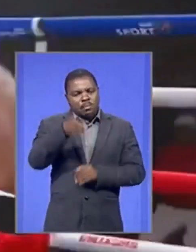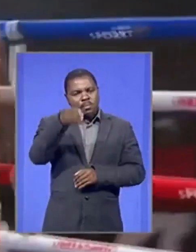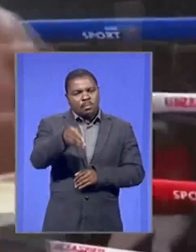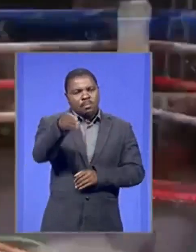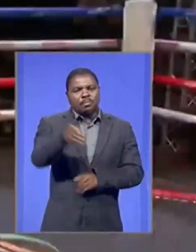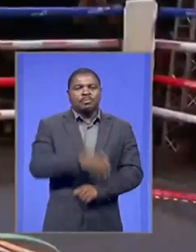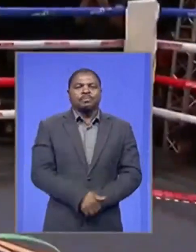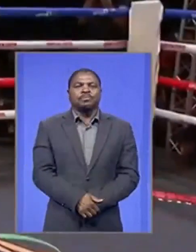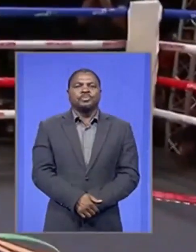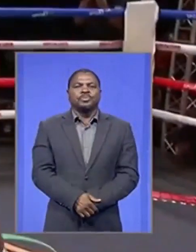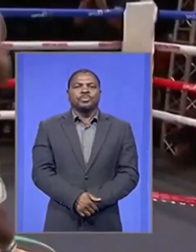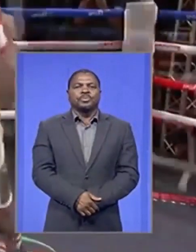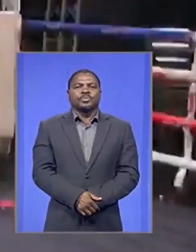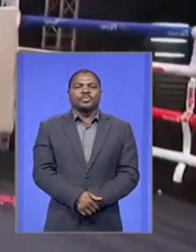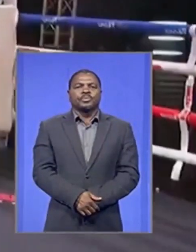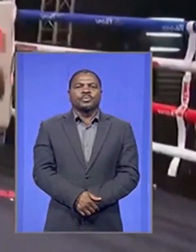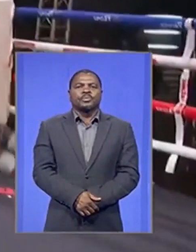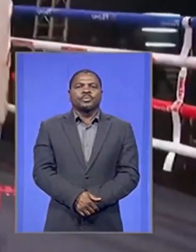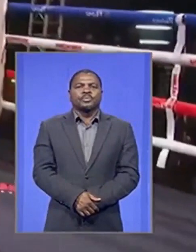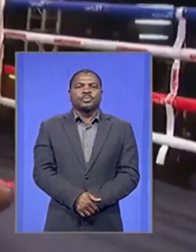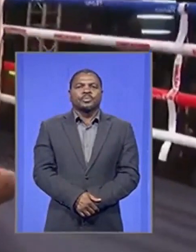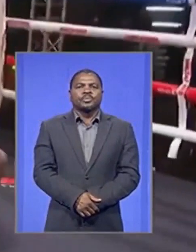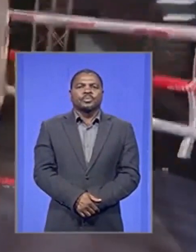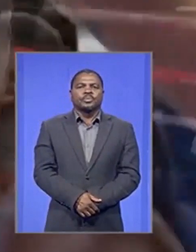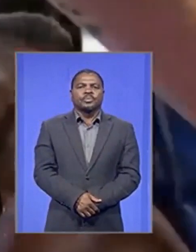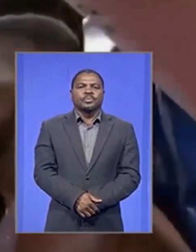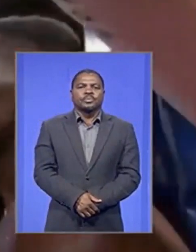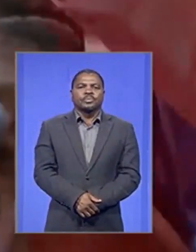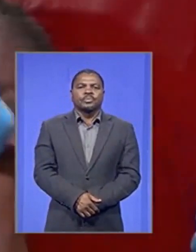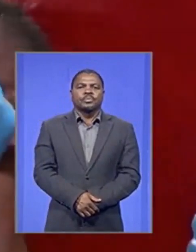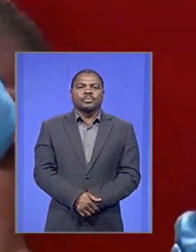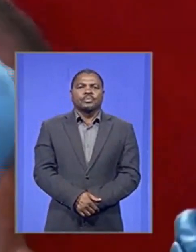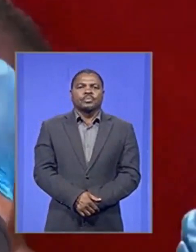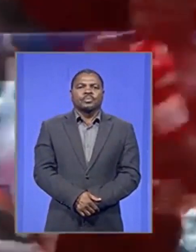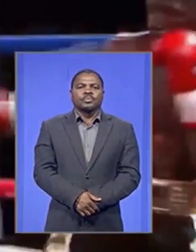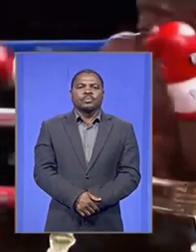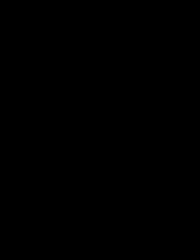Sfiso Ramara wa ditaba tša SABC ke le ka Johannesburg.